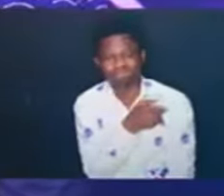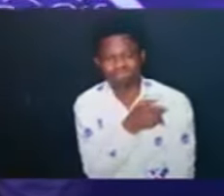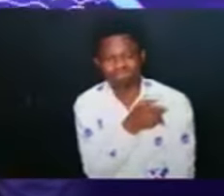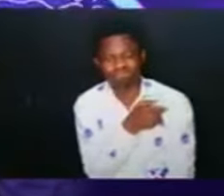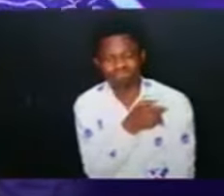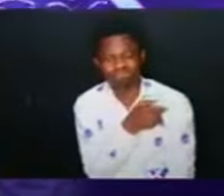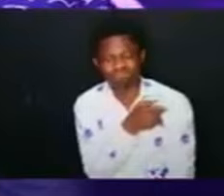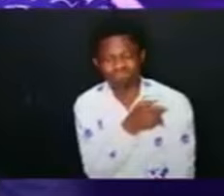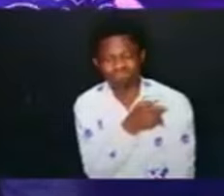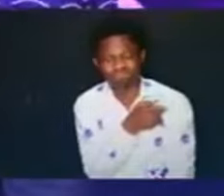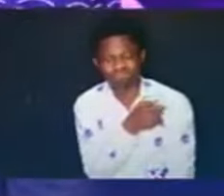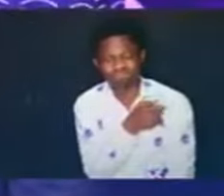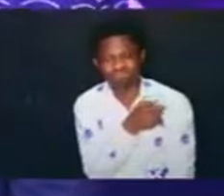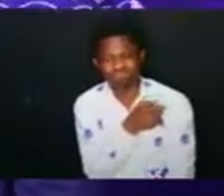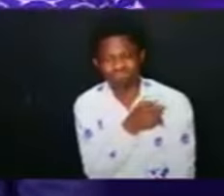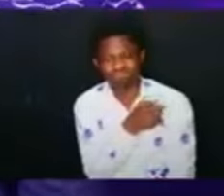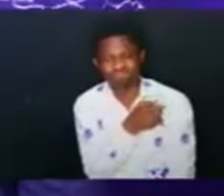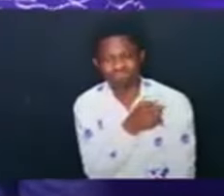Now,